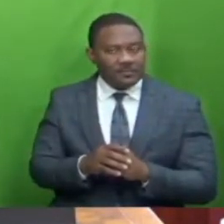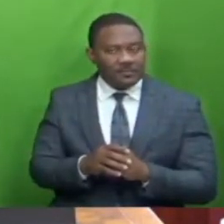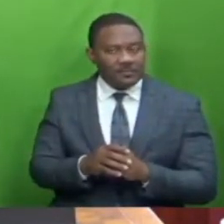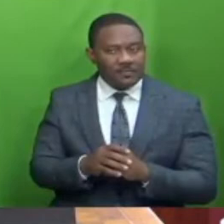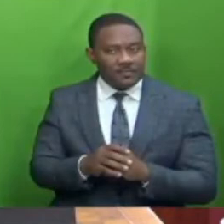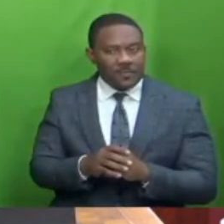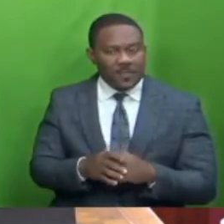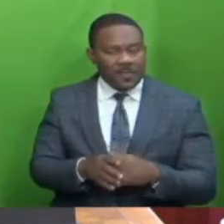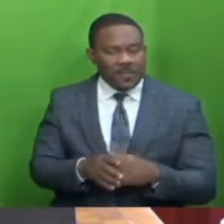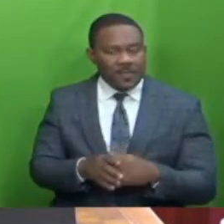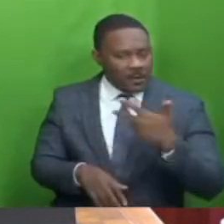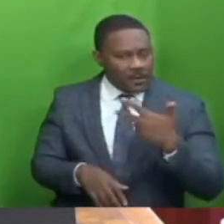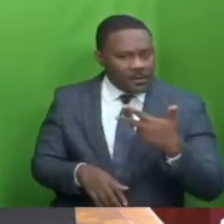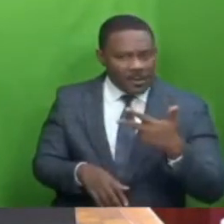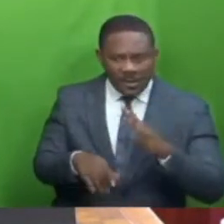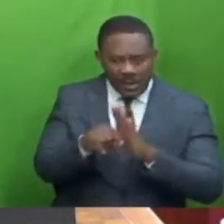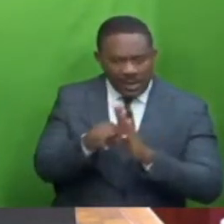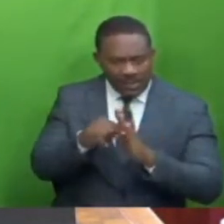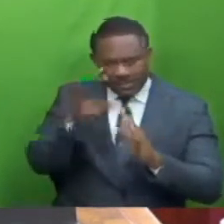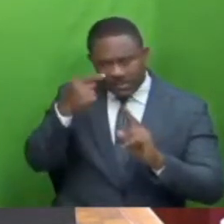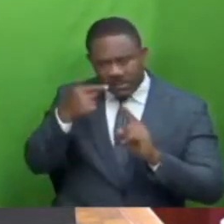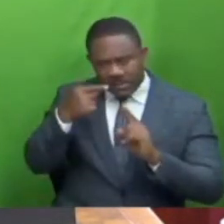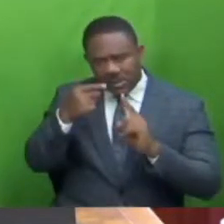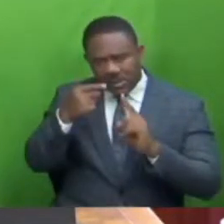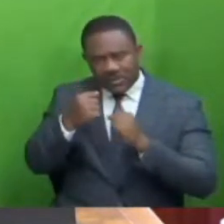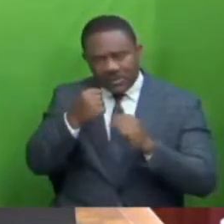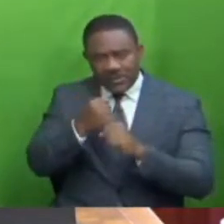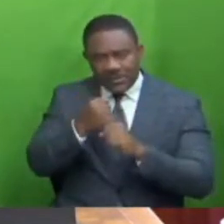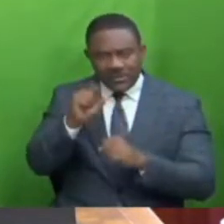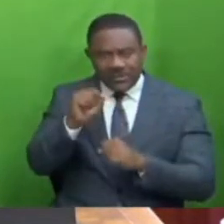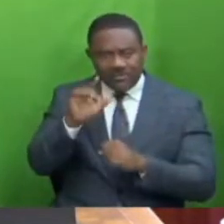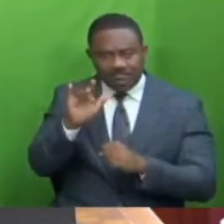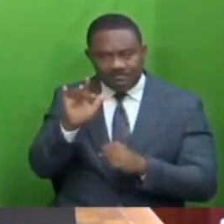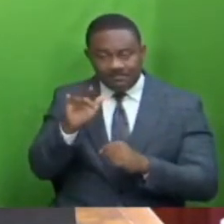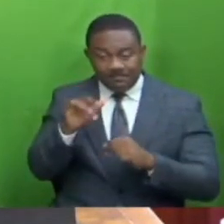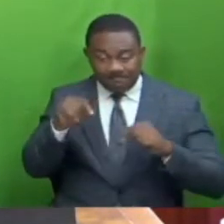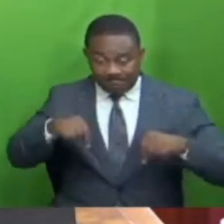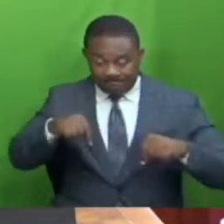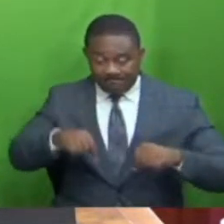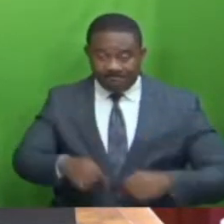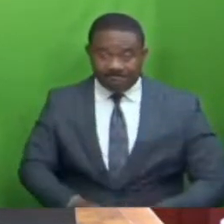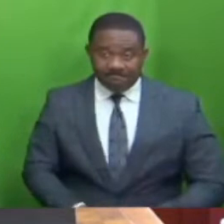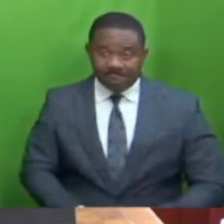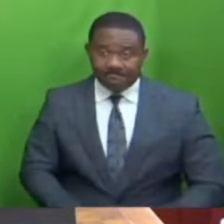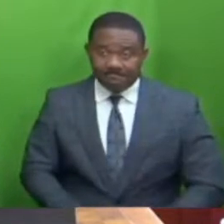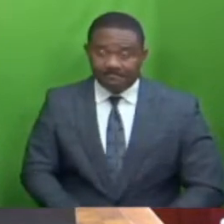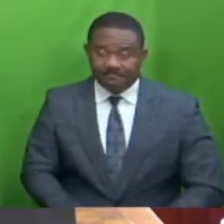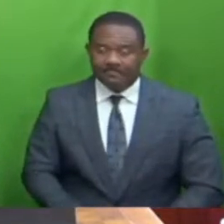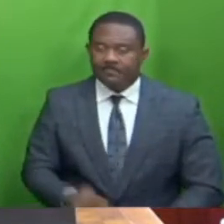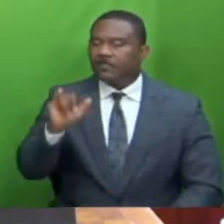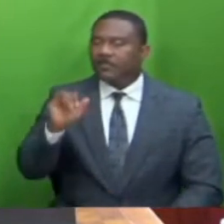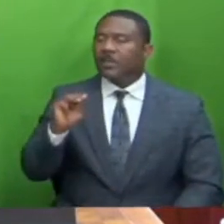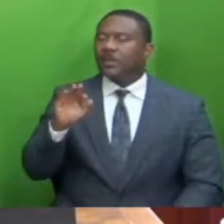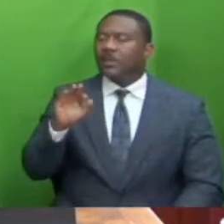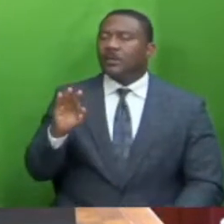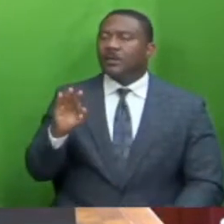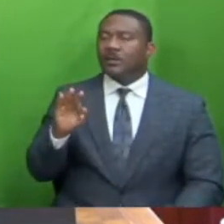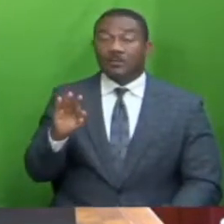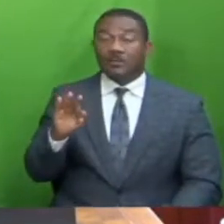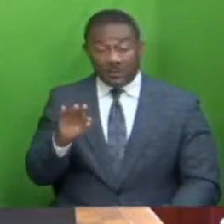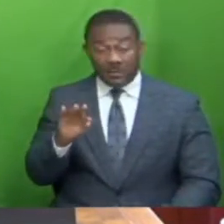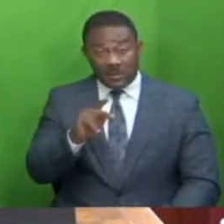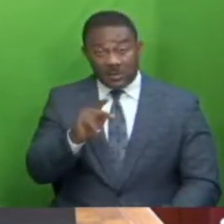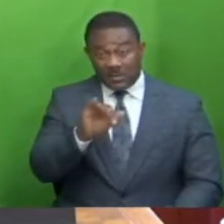and 3 indicative targets in 2023. Mr. Speaker, the IMF-supported PCPEG has